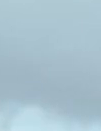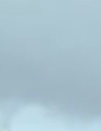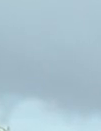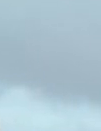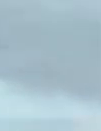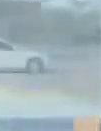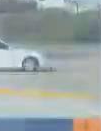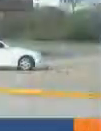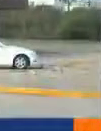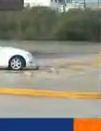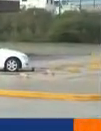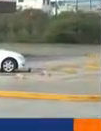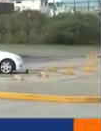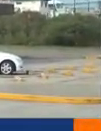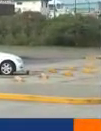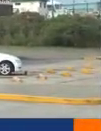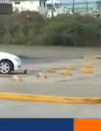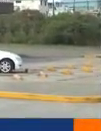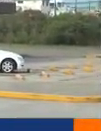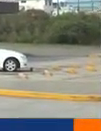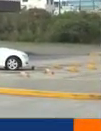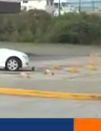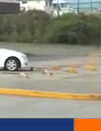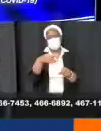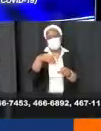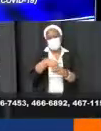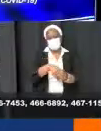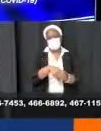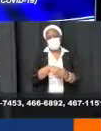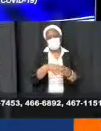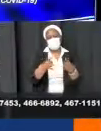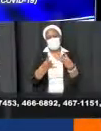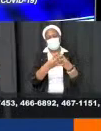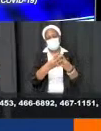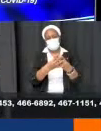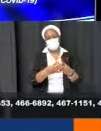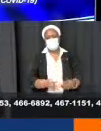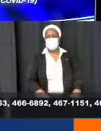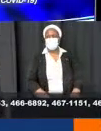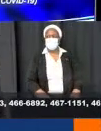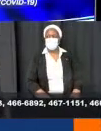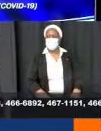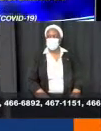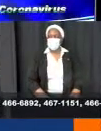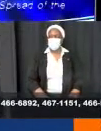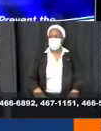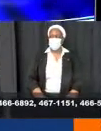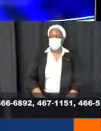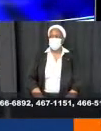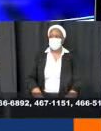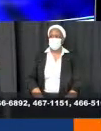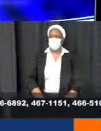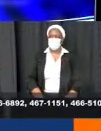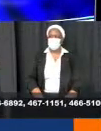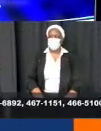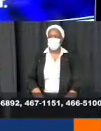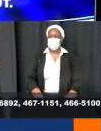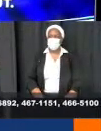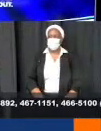In other news, as officers at Her Majesty's Prison continue efforts to contain the spread of COVID